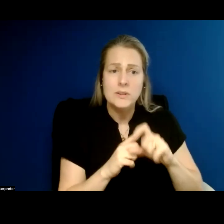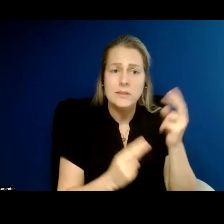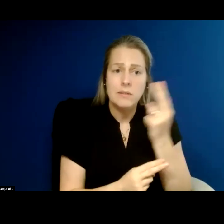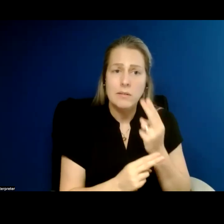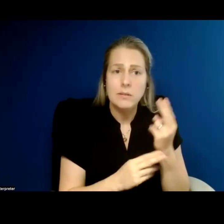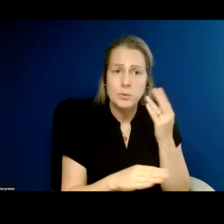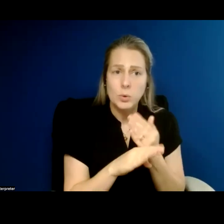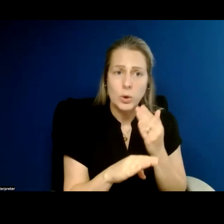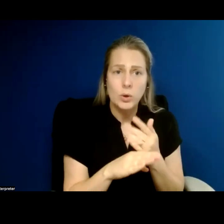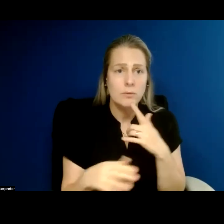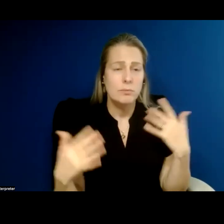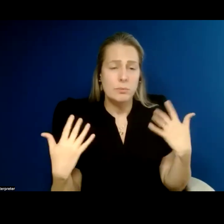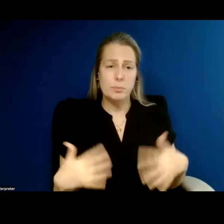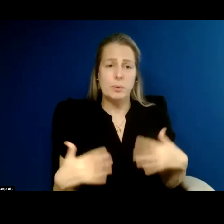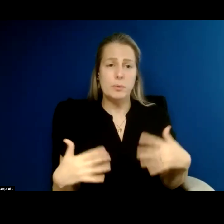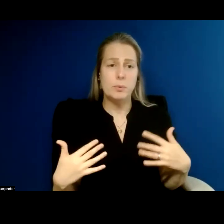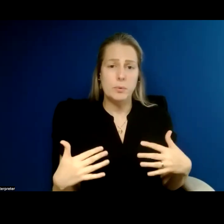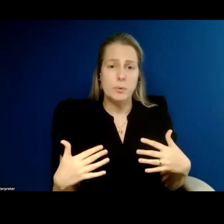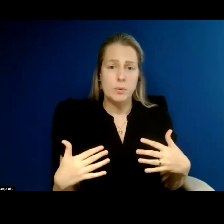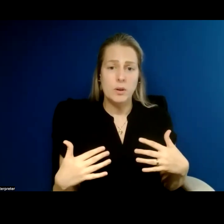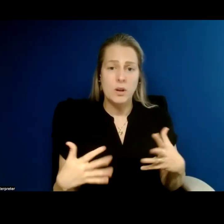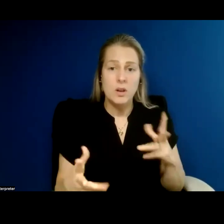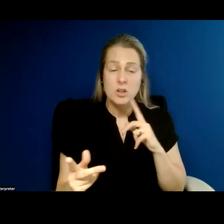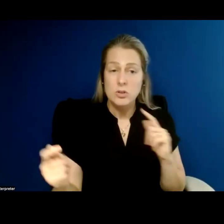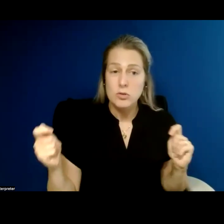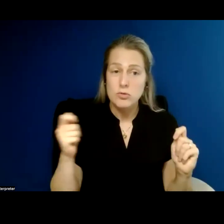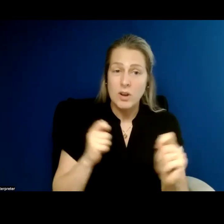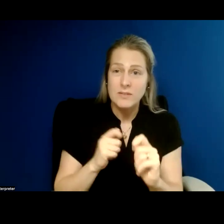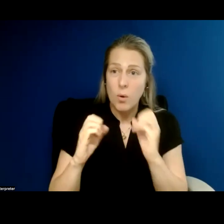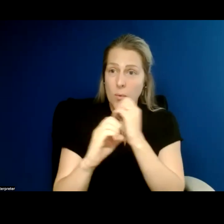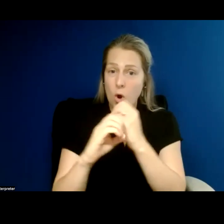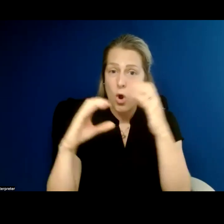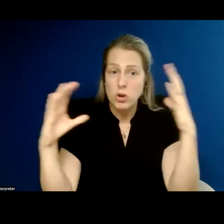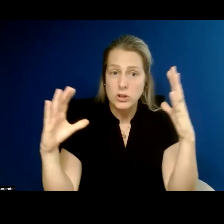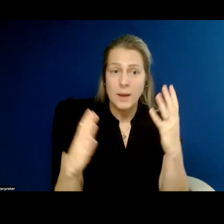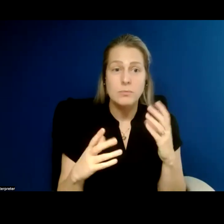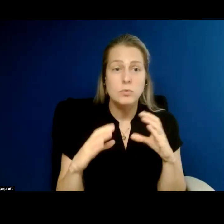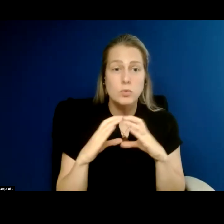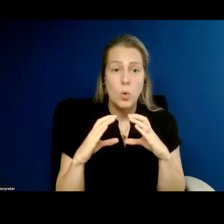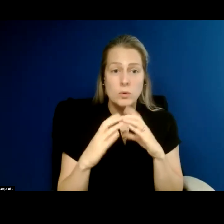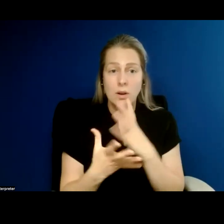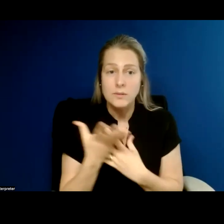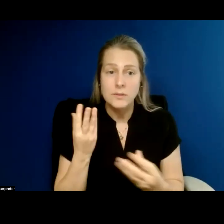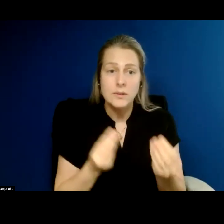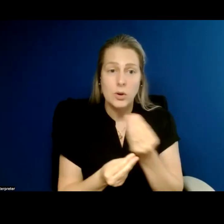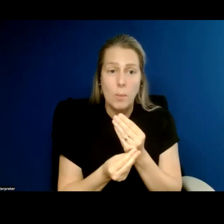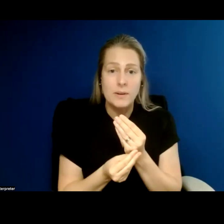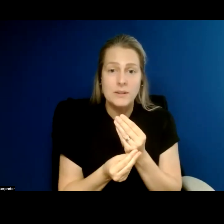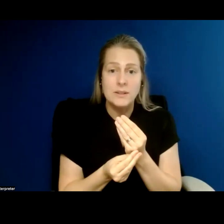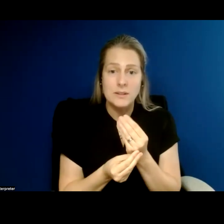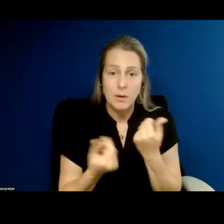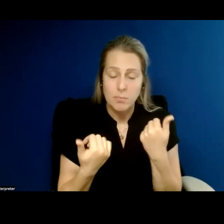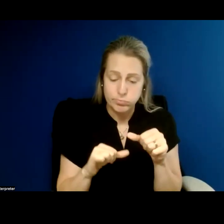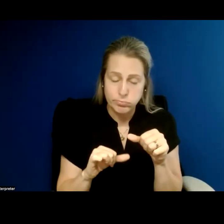would say that in transforming the concepts of donut economics into action, that we have been